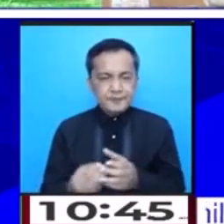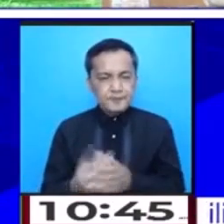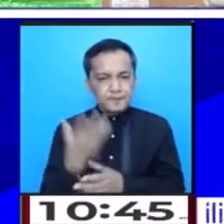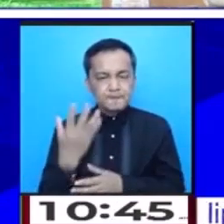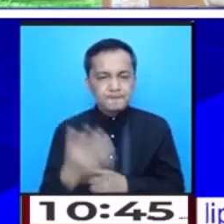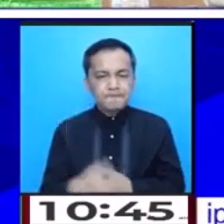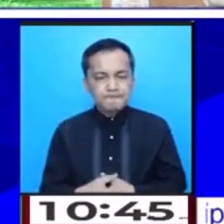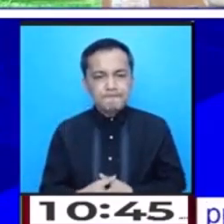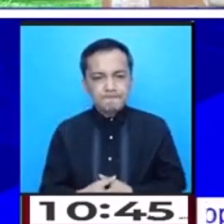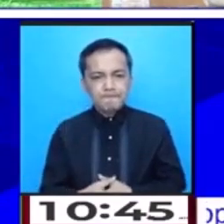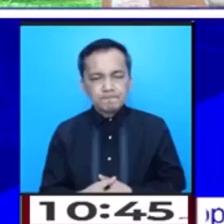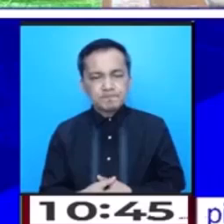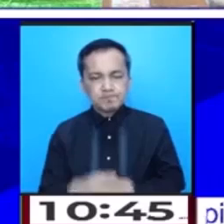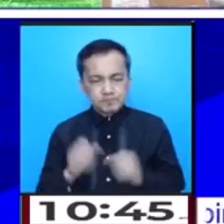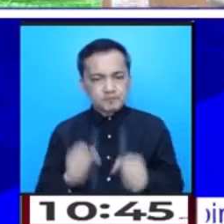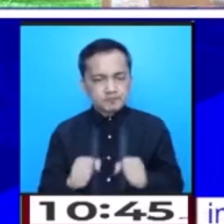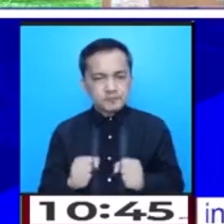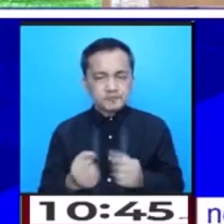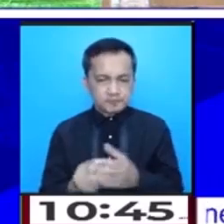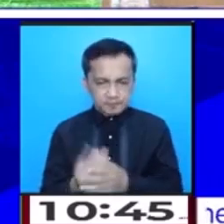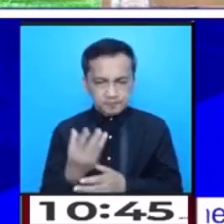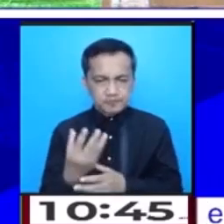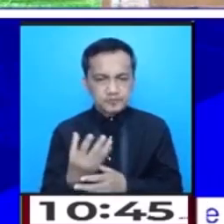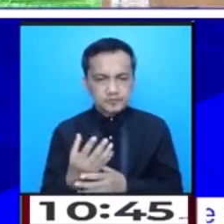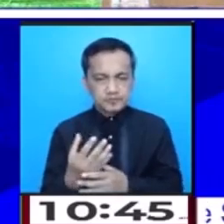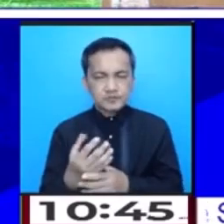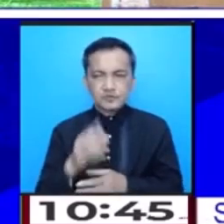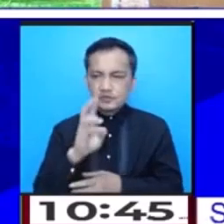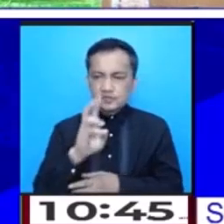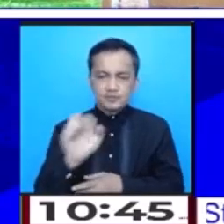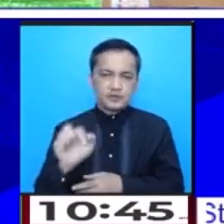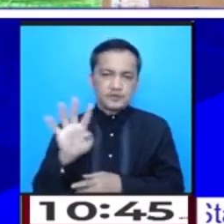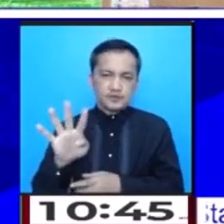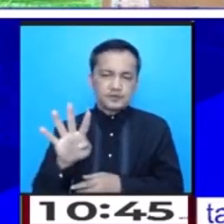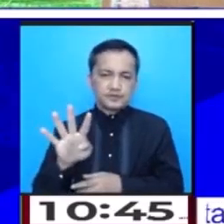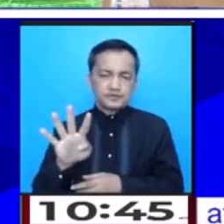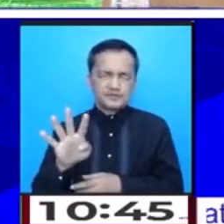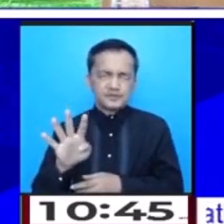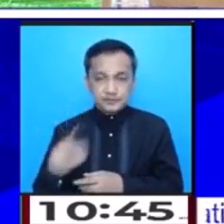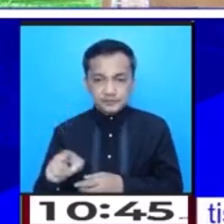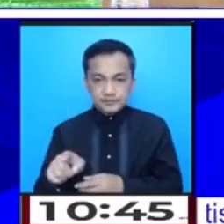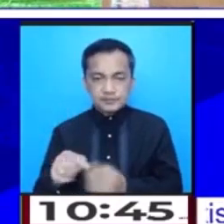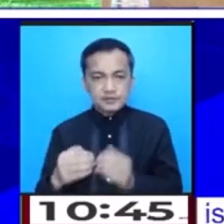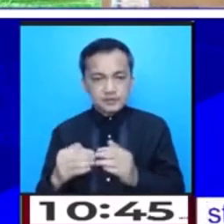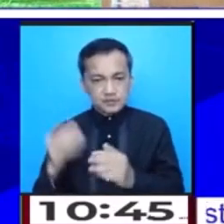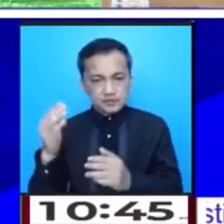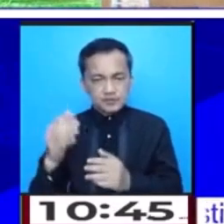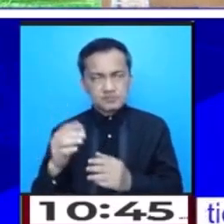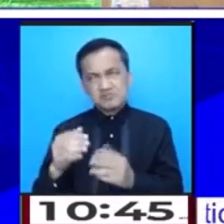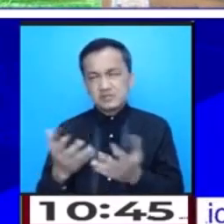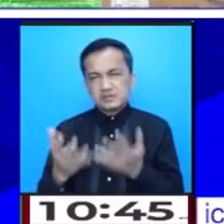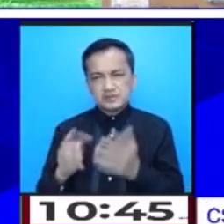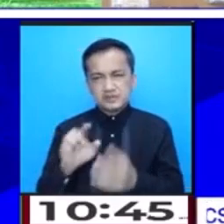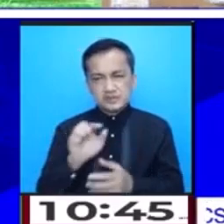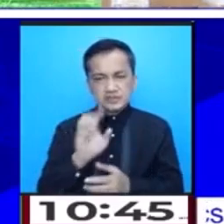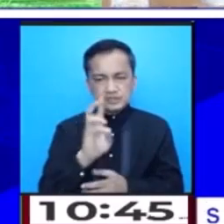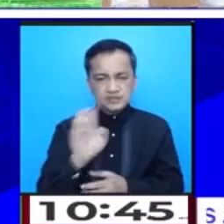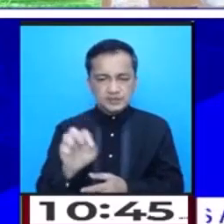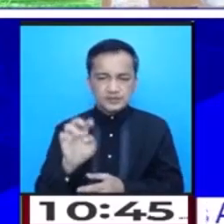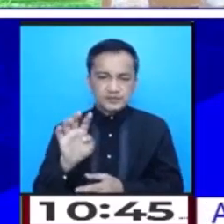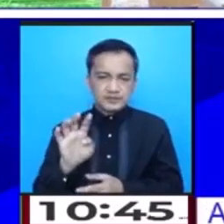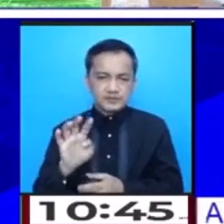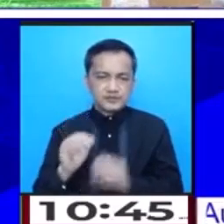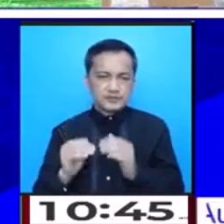the potential growth above 6.4. We don't have to stay there at 6.3 or 6.4. We can raise that if we are